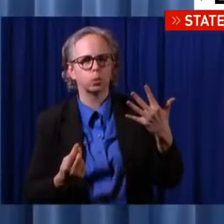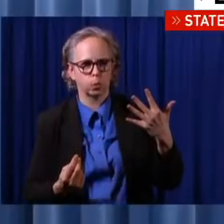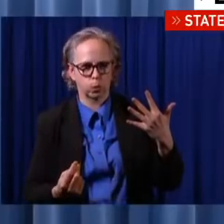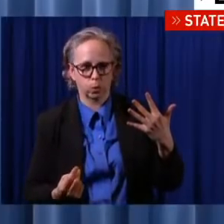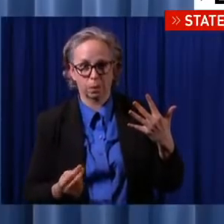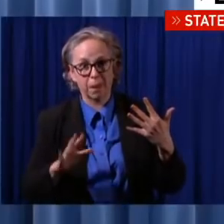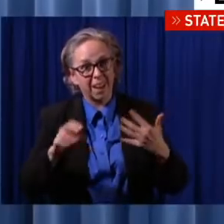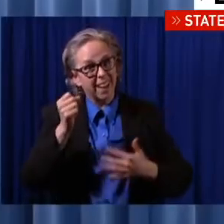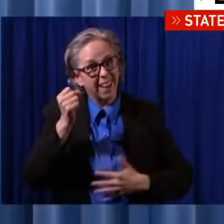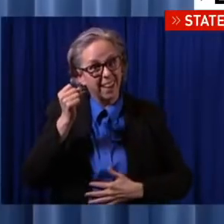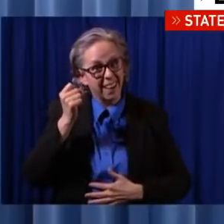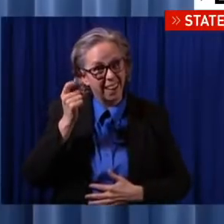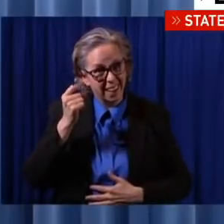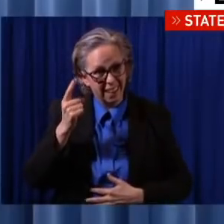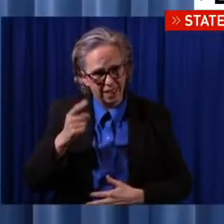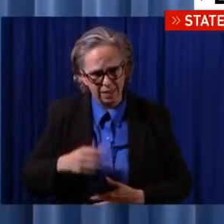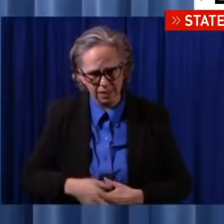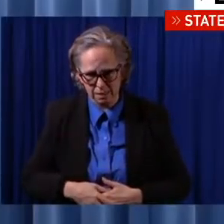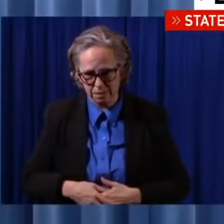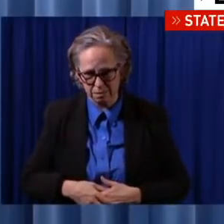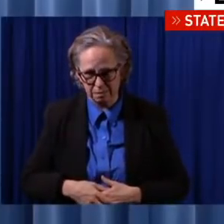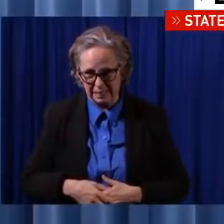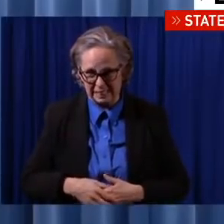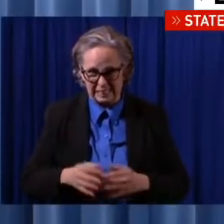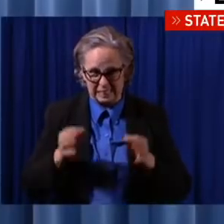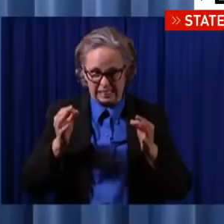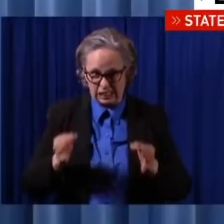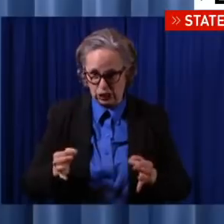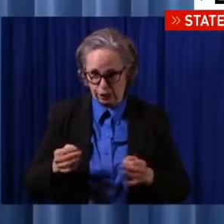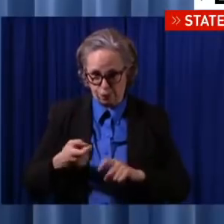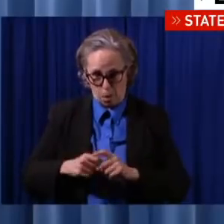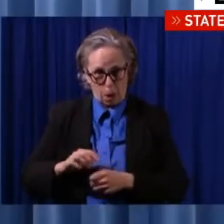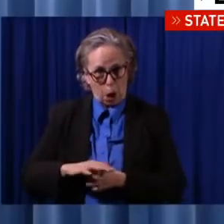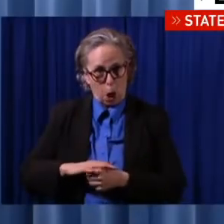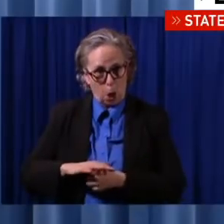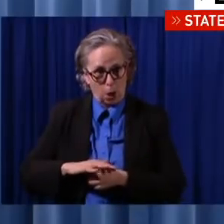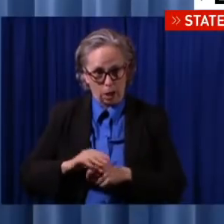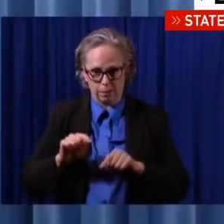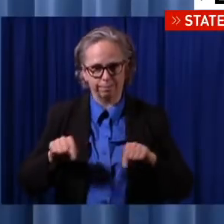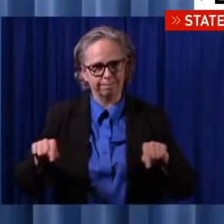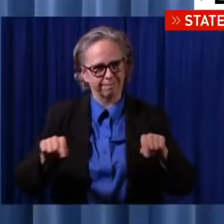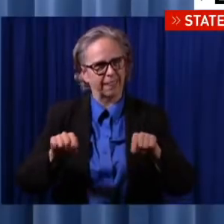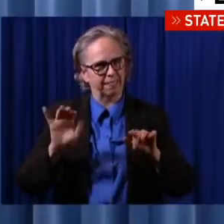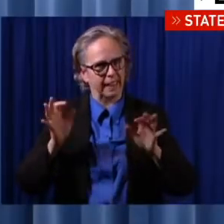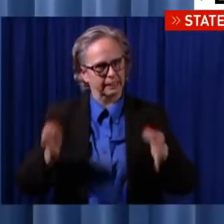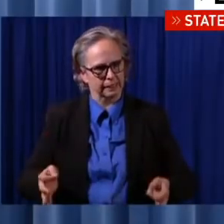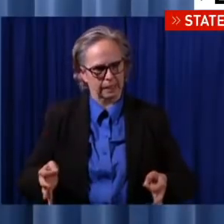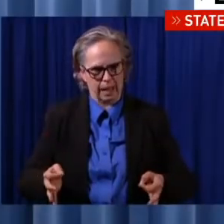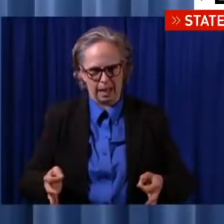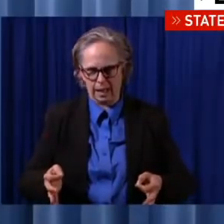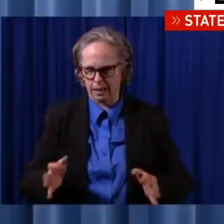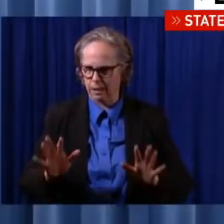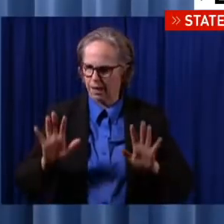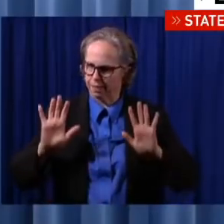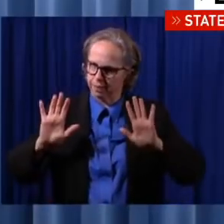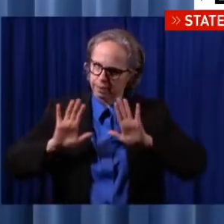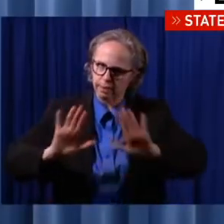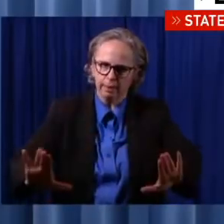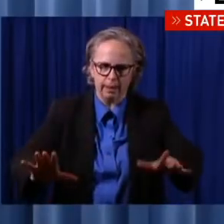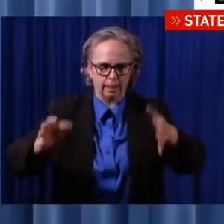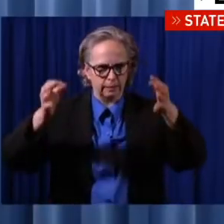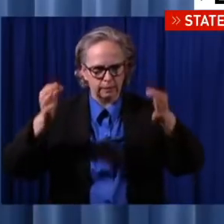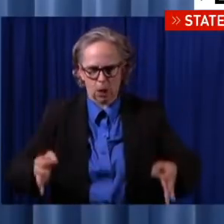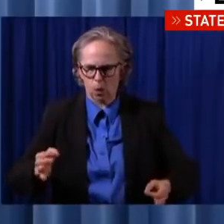decisions, frankly, are going to be made locally, be made by that local community. Because that has